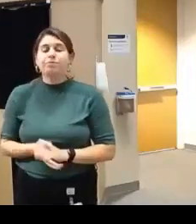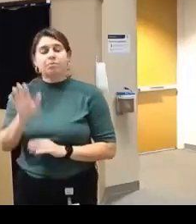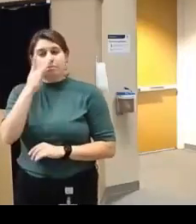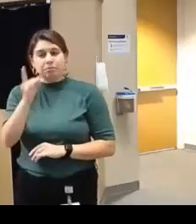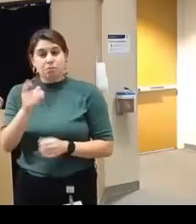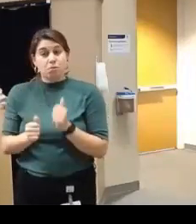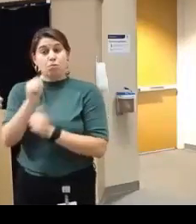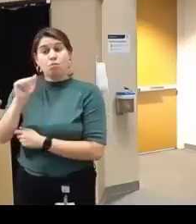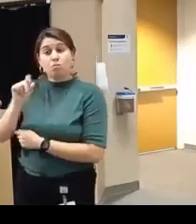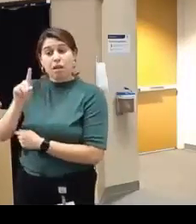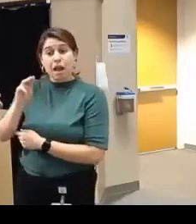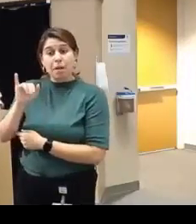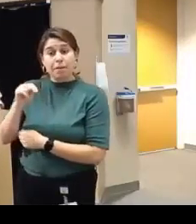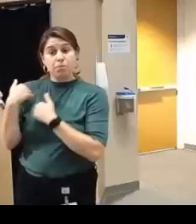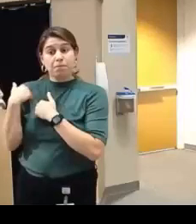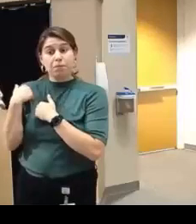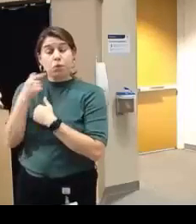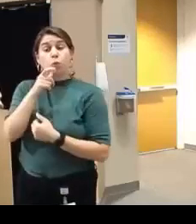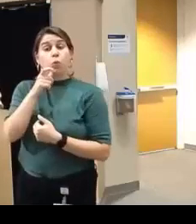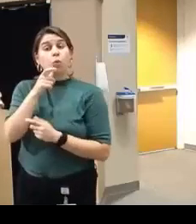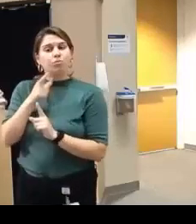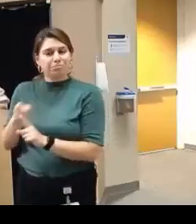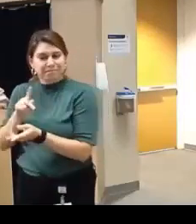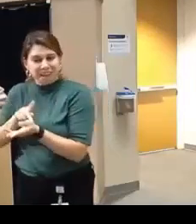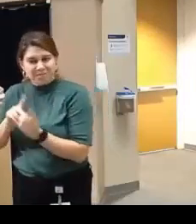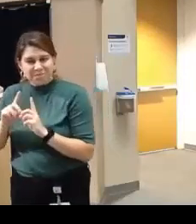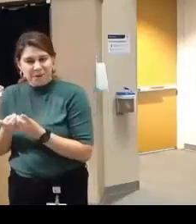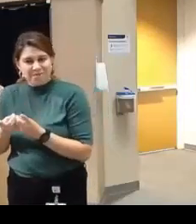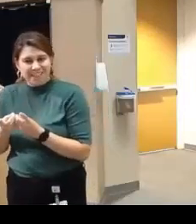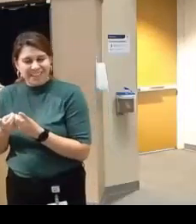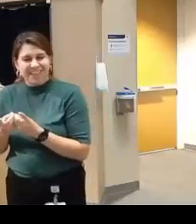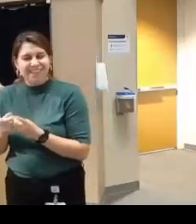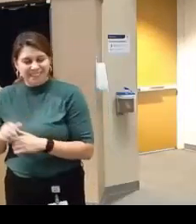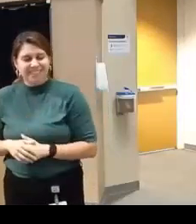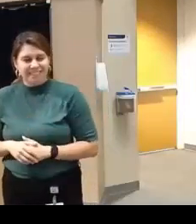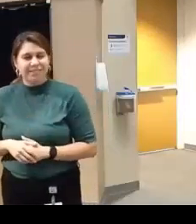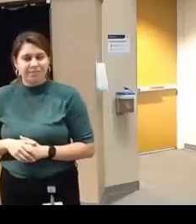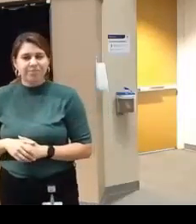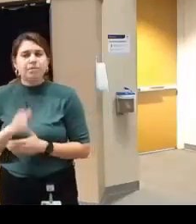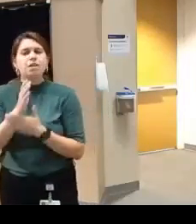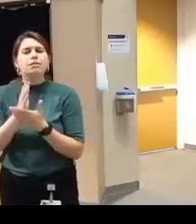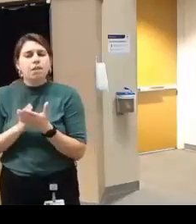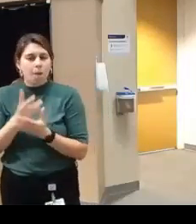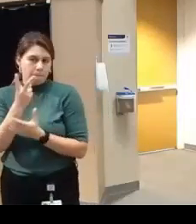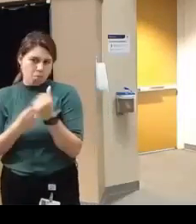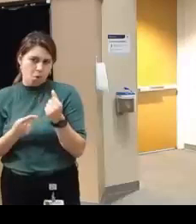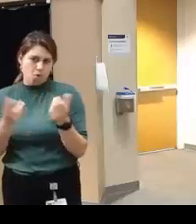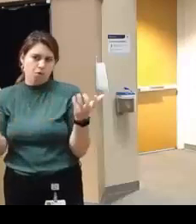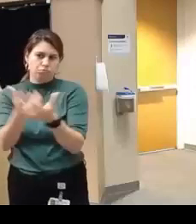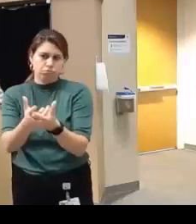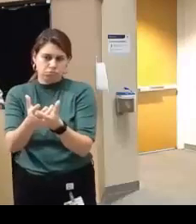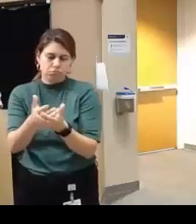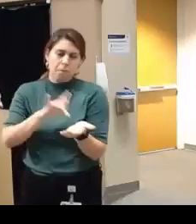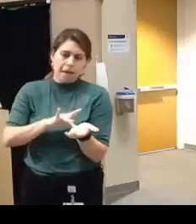the administrative responsibility does seem to fall on psychiatry departments. There are a few that do both joint medicine